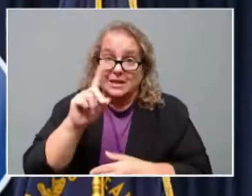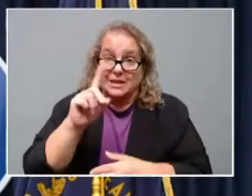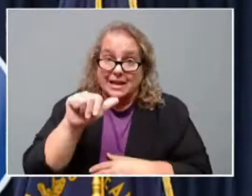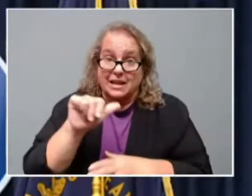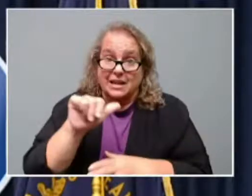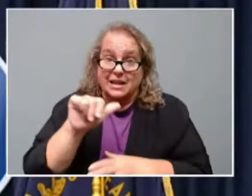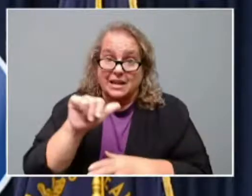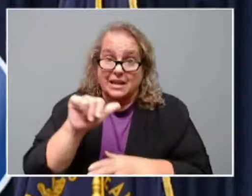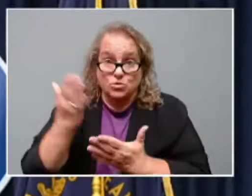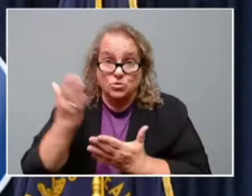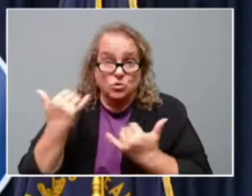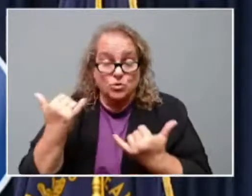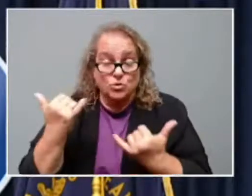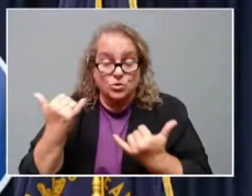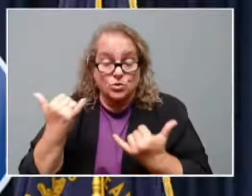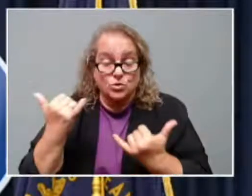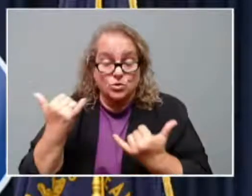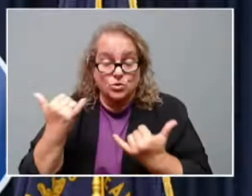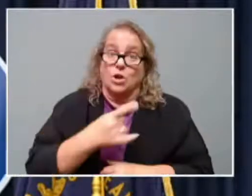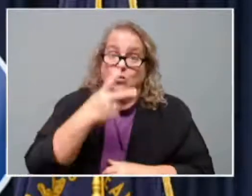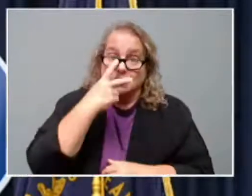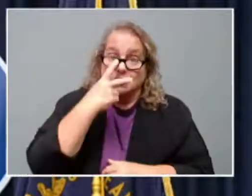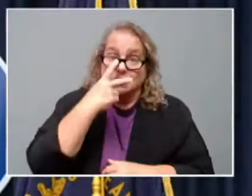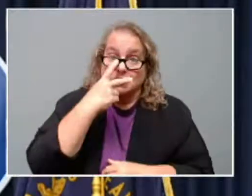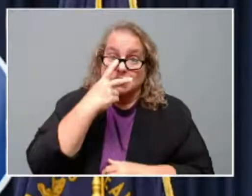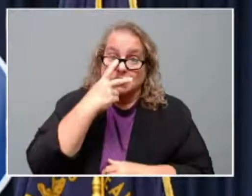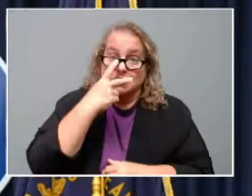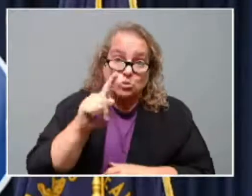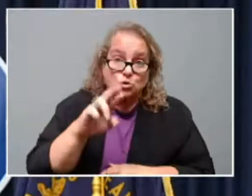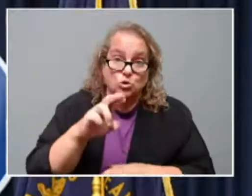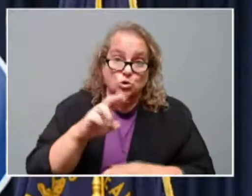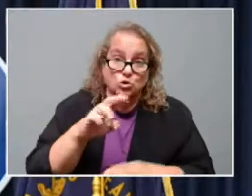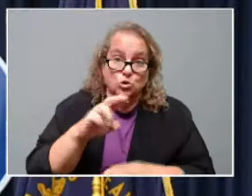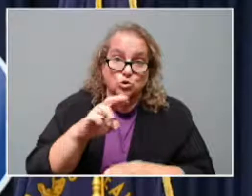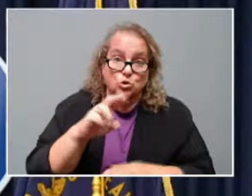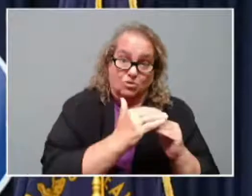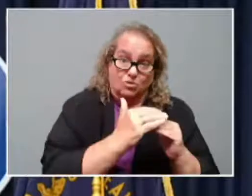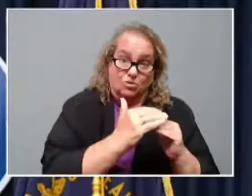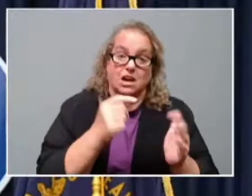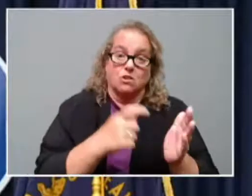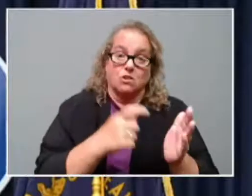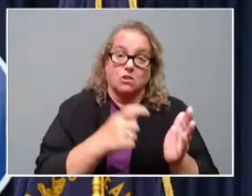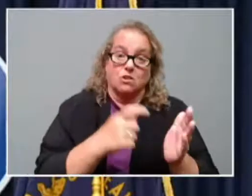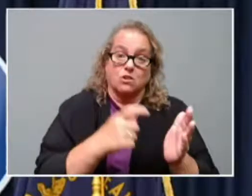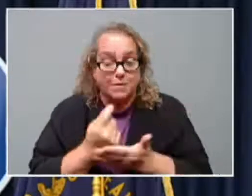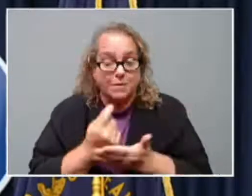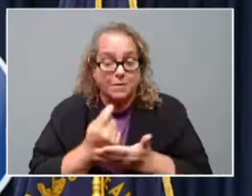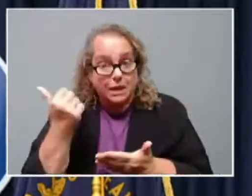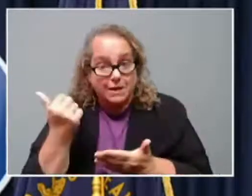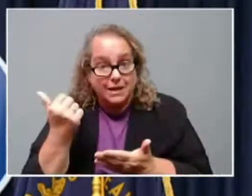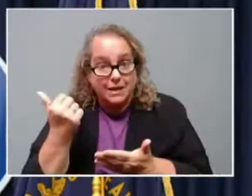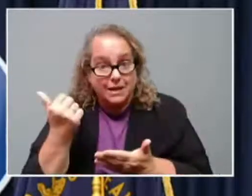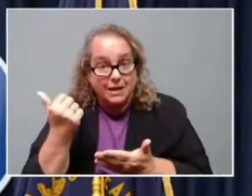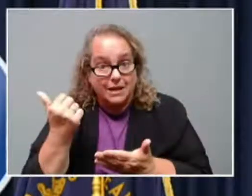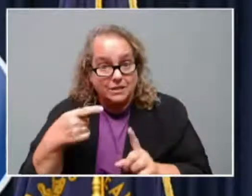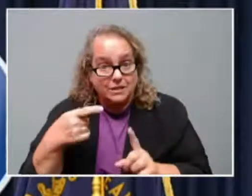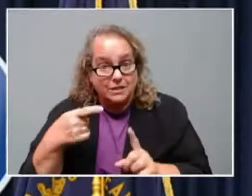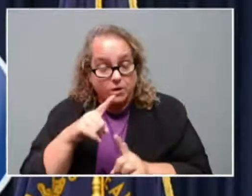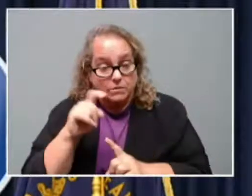to see booster restrictions and requirements completely eliminated at this point? Thank you.